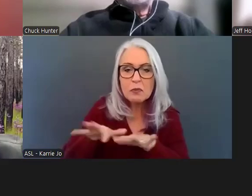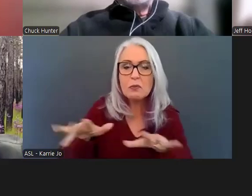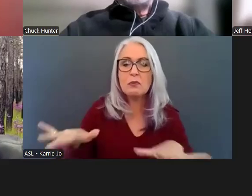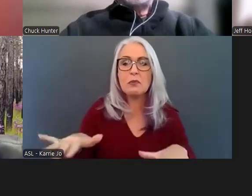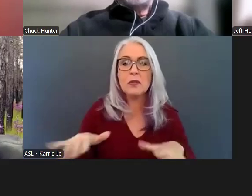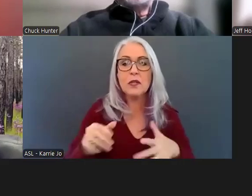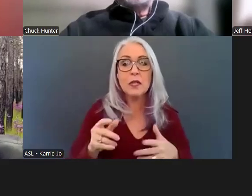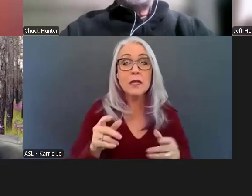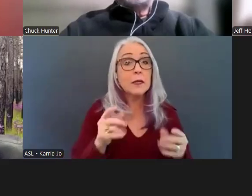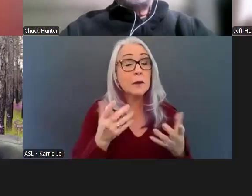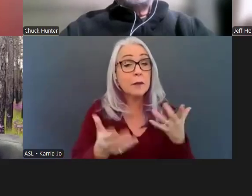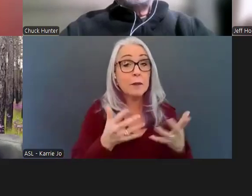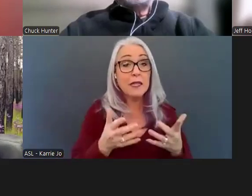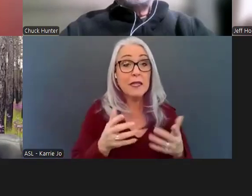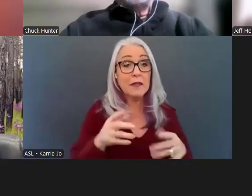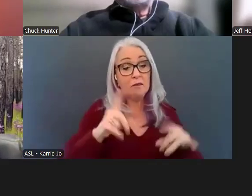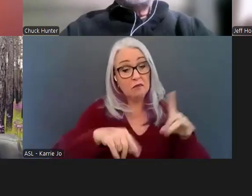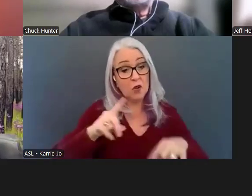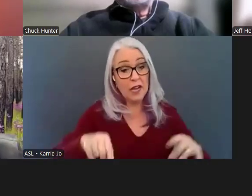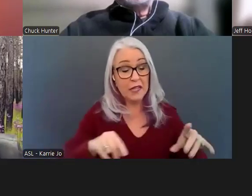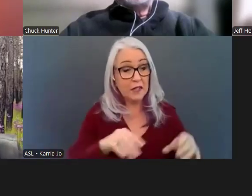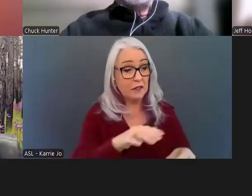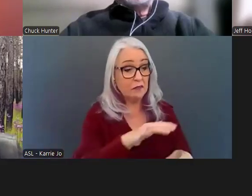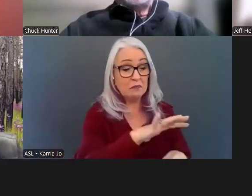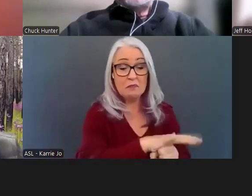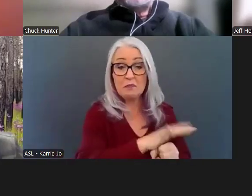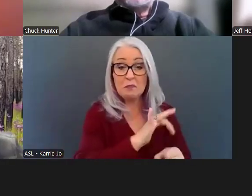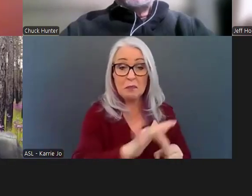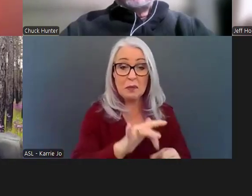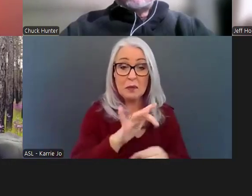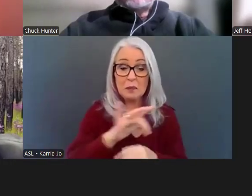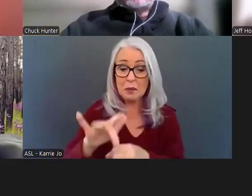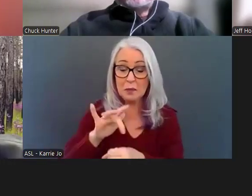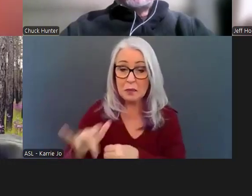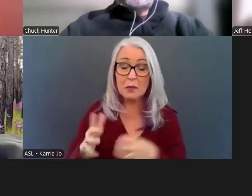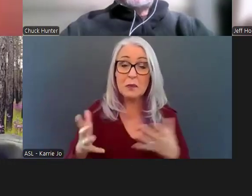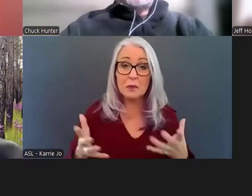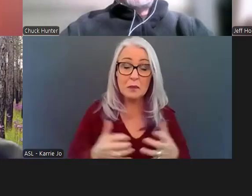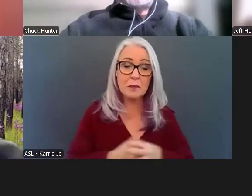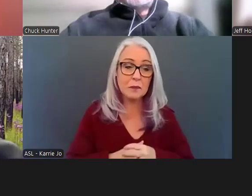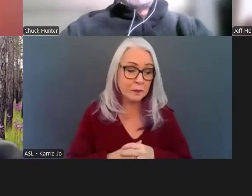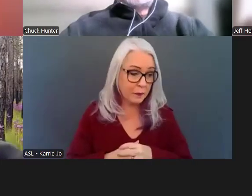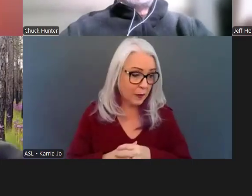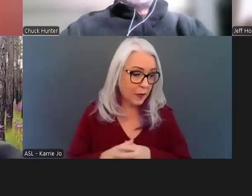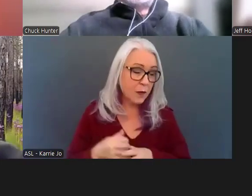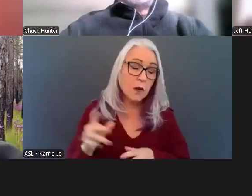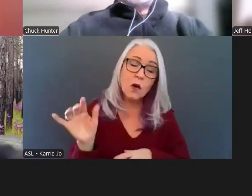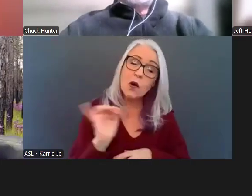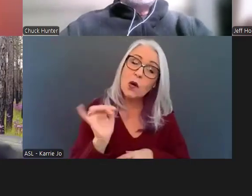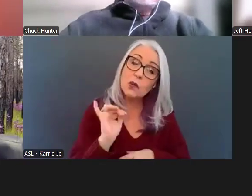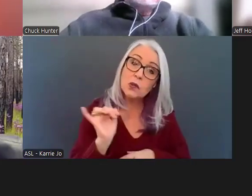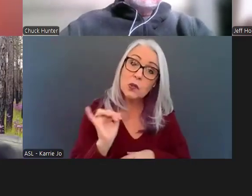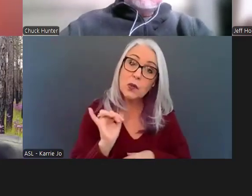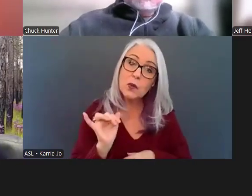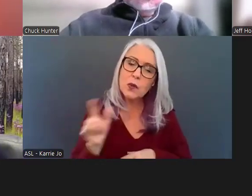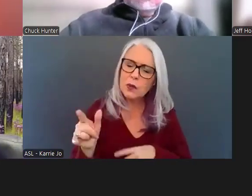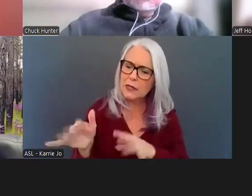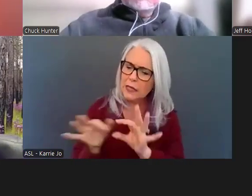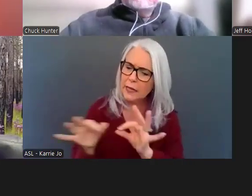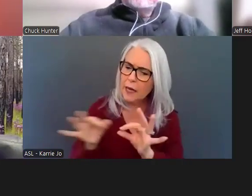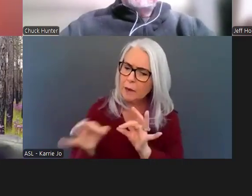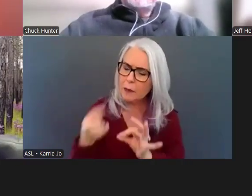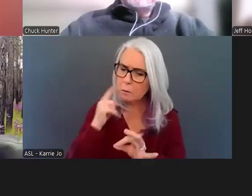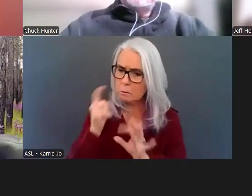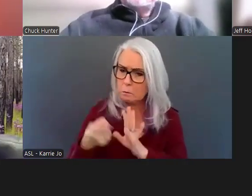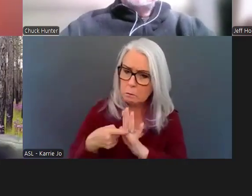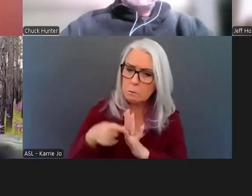or patchiness? And to that also is a comment about our